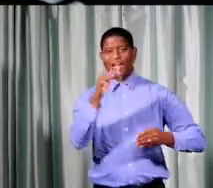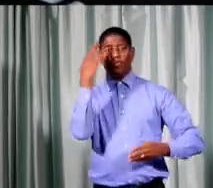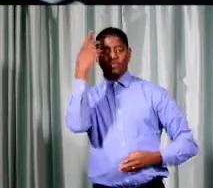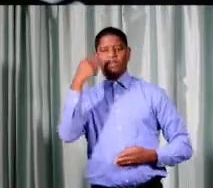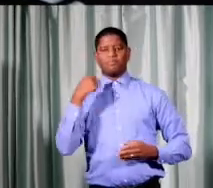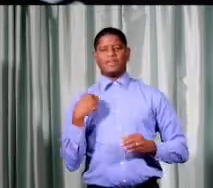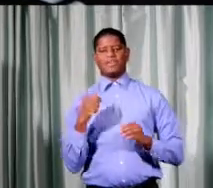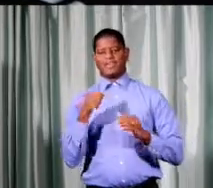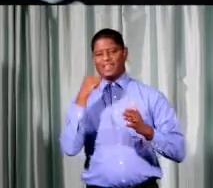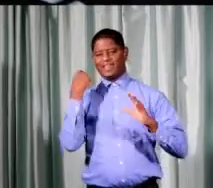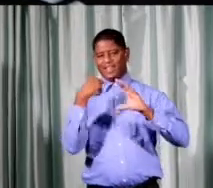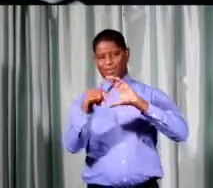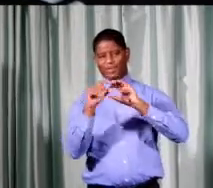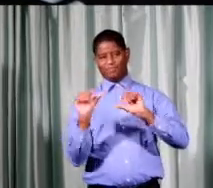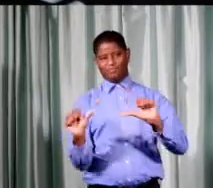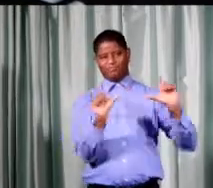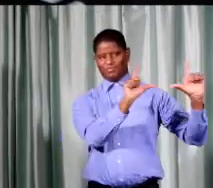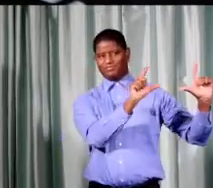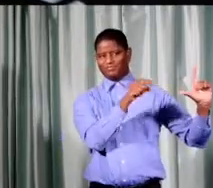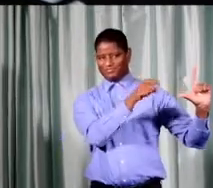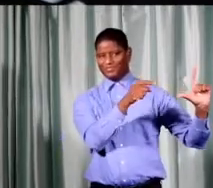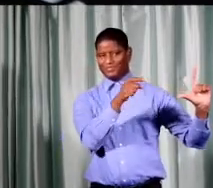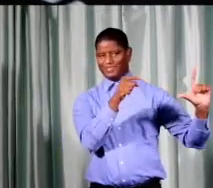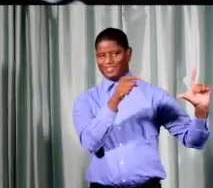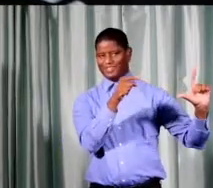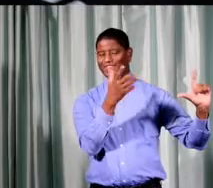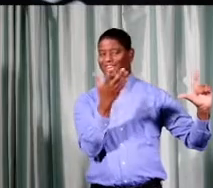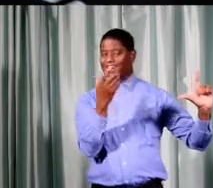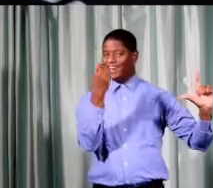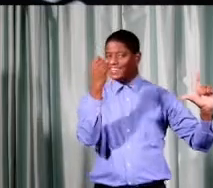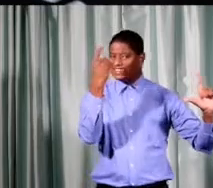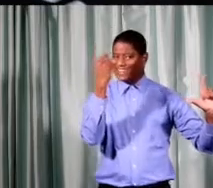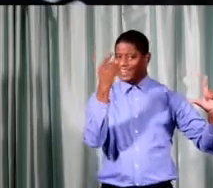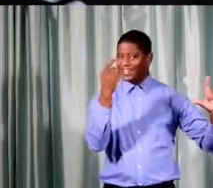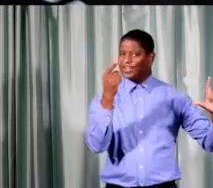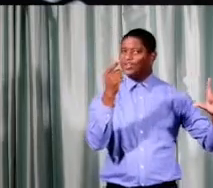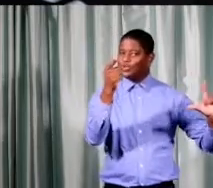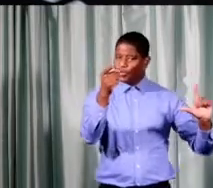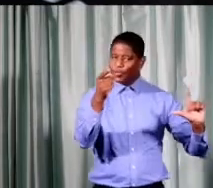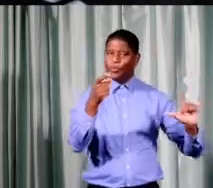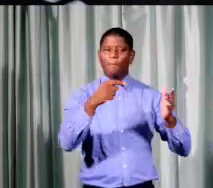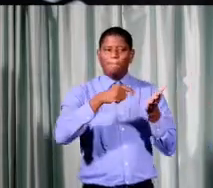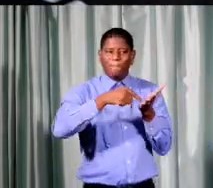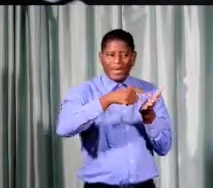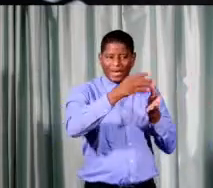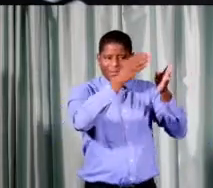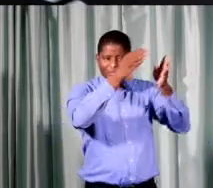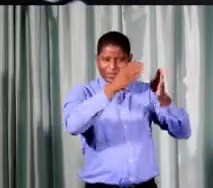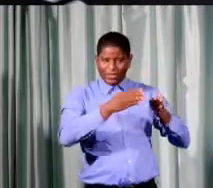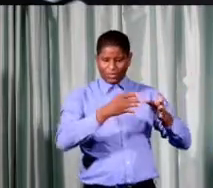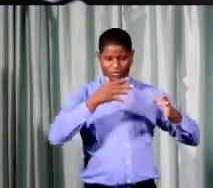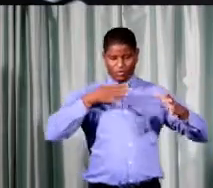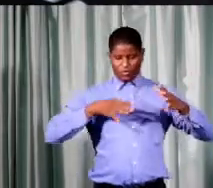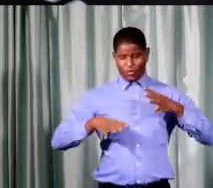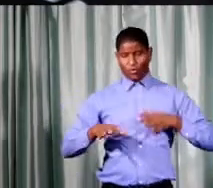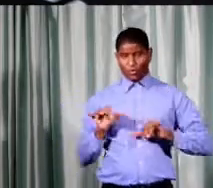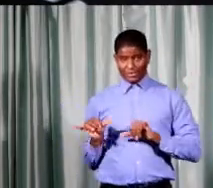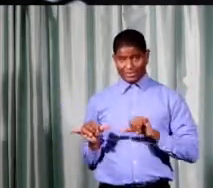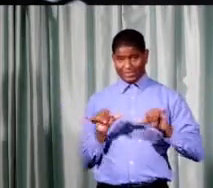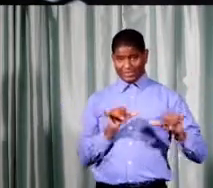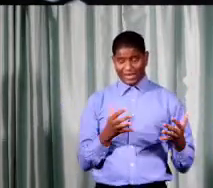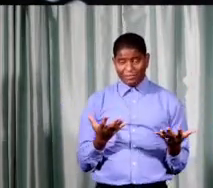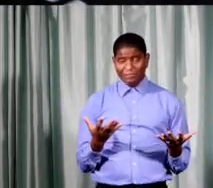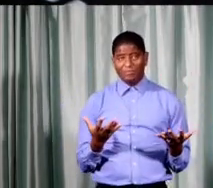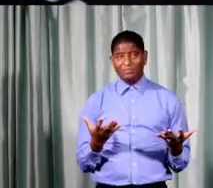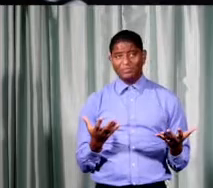you hire somebody who dresses like this, and we could go into a long debate with ethics and this